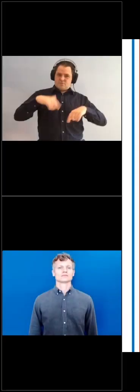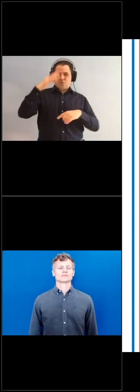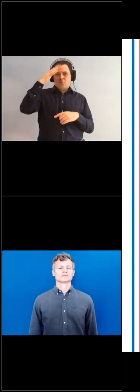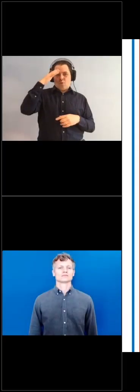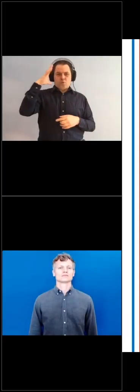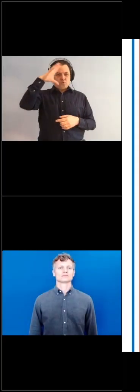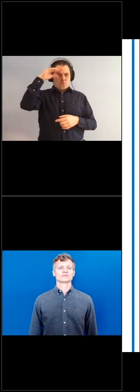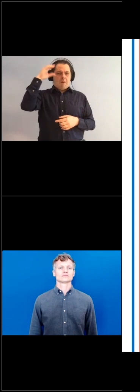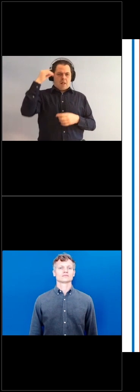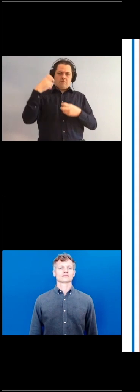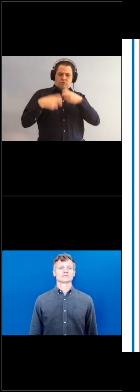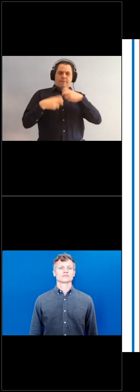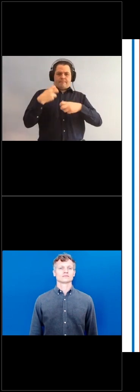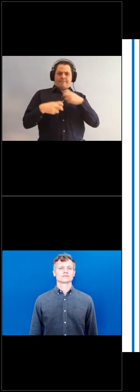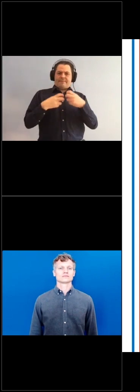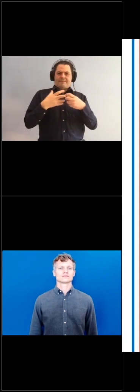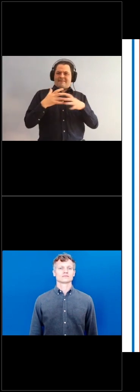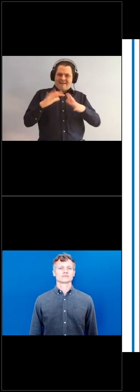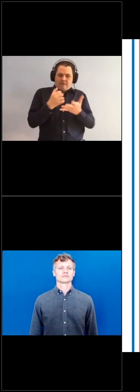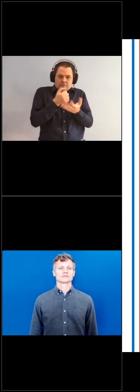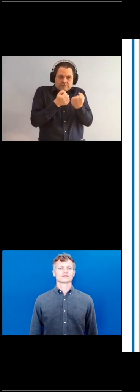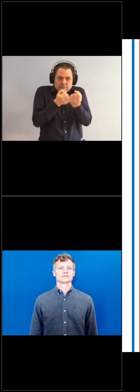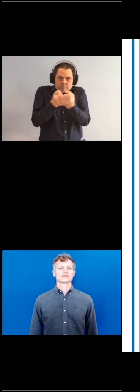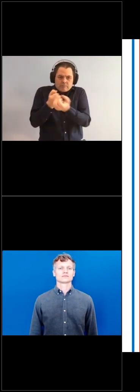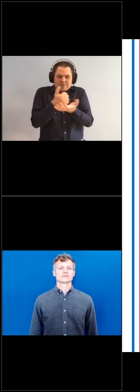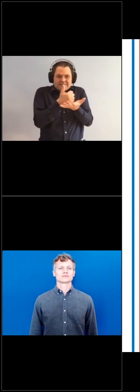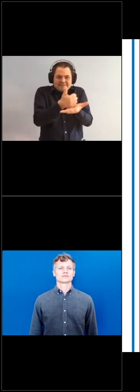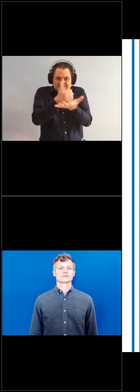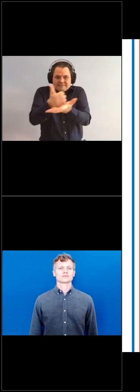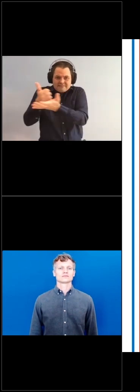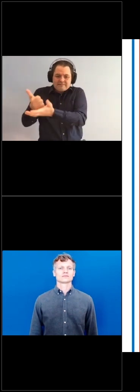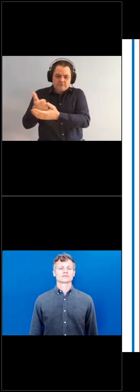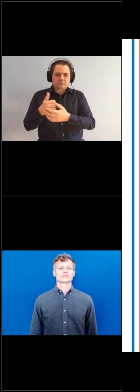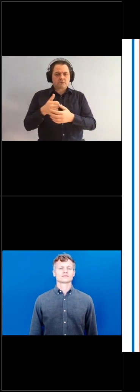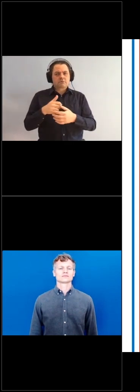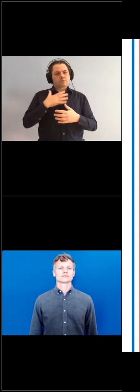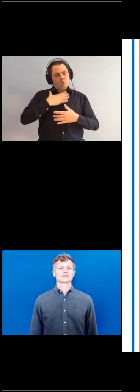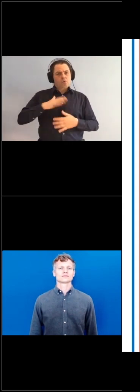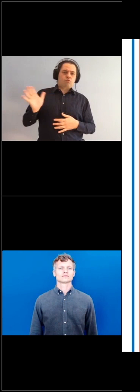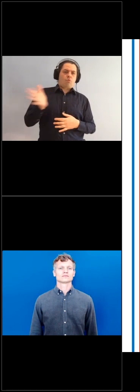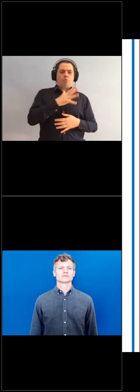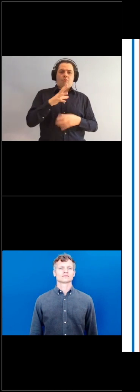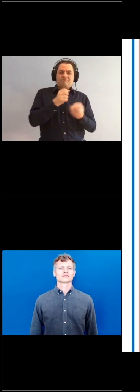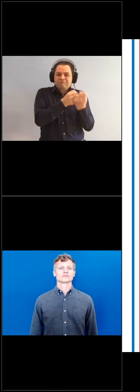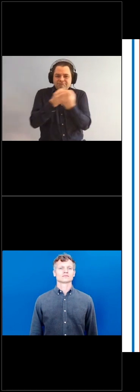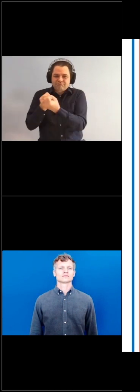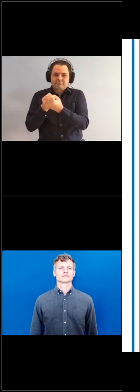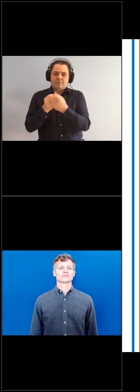humanity and inclusion in order to ensure participation of persons with disabilities in the